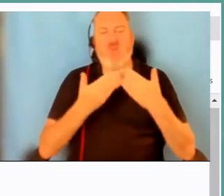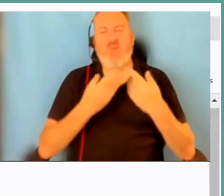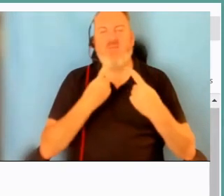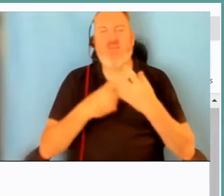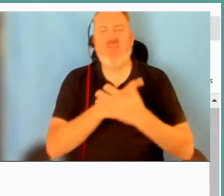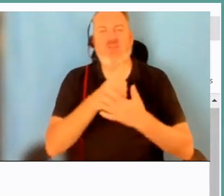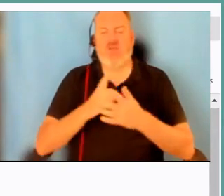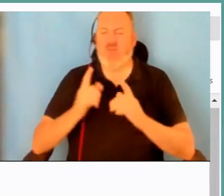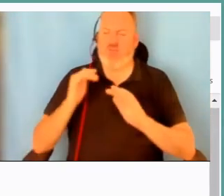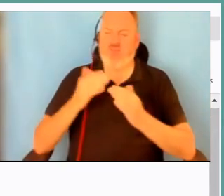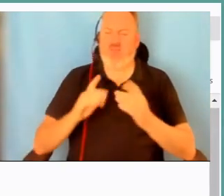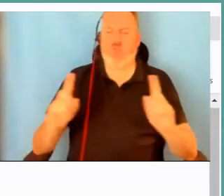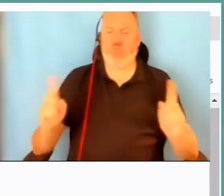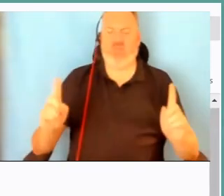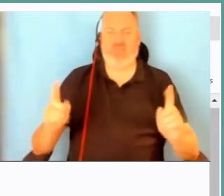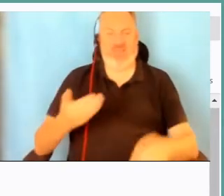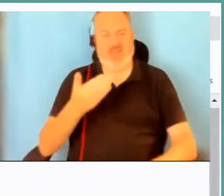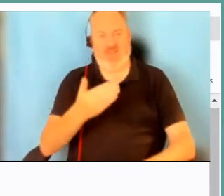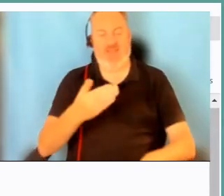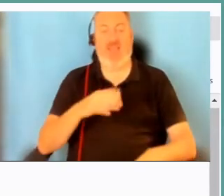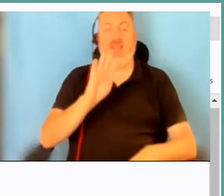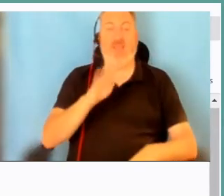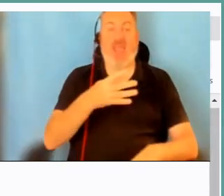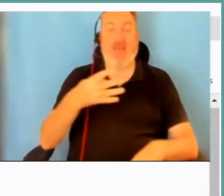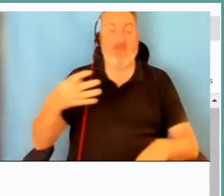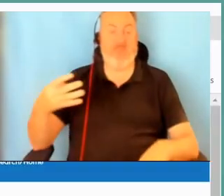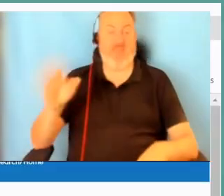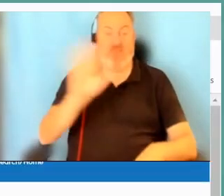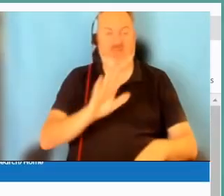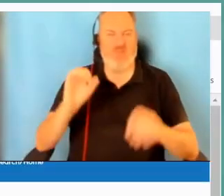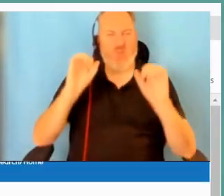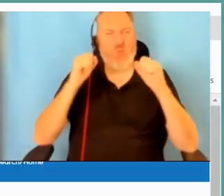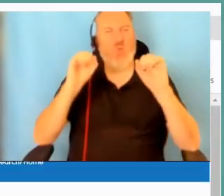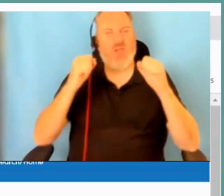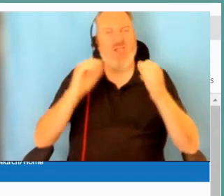service is. We have maps, which are provided by Google Maps.